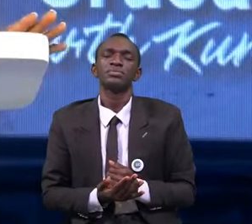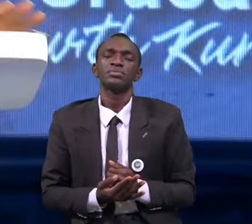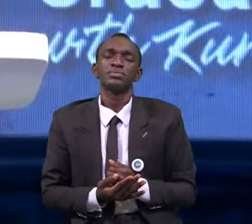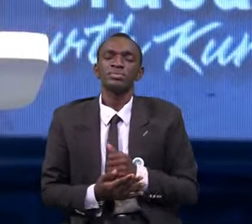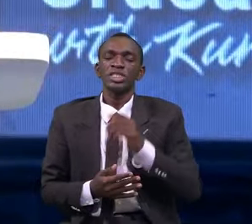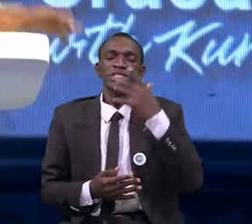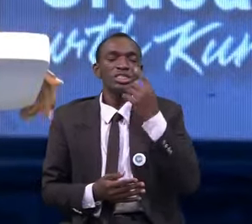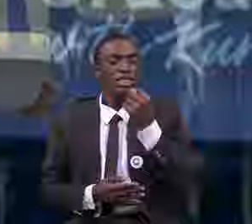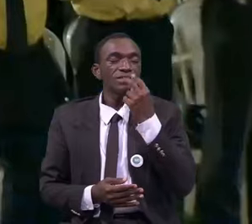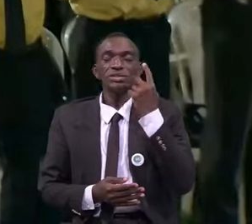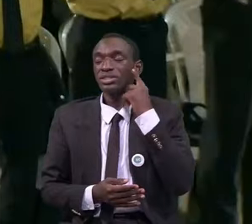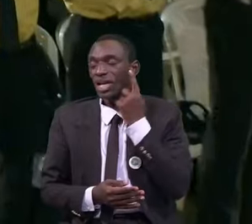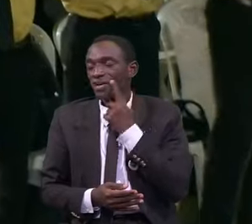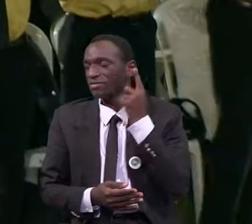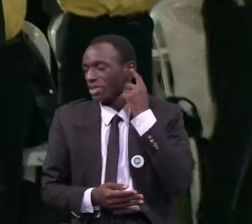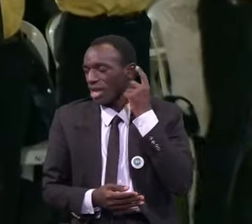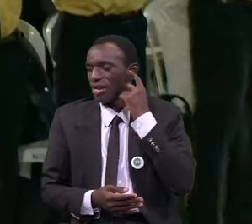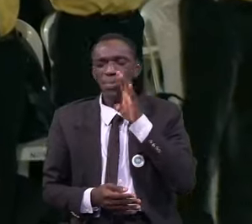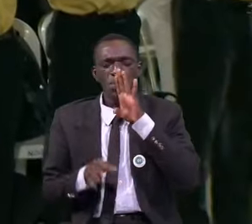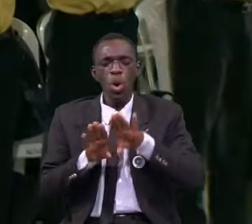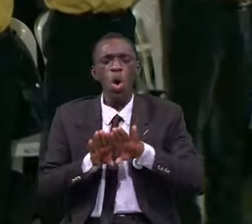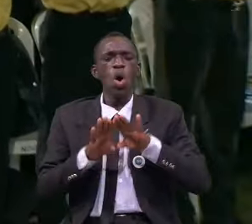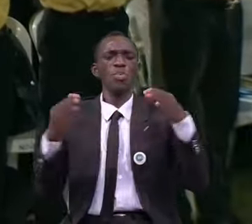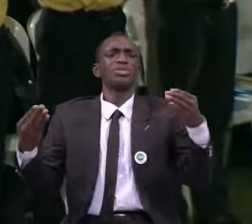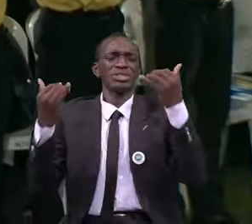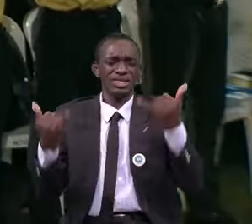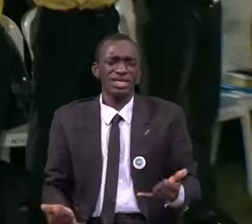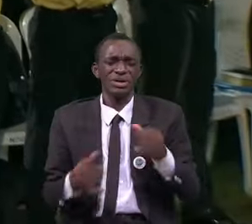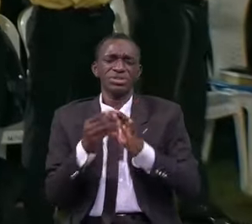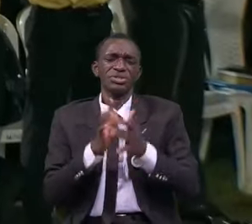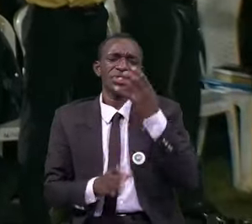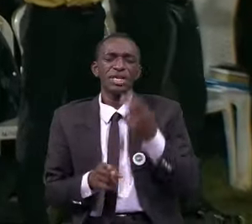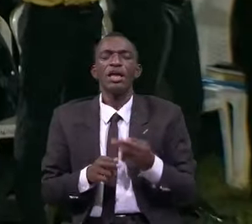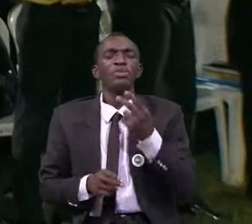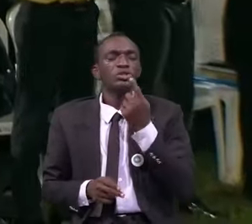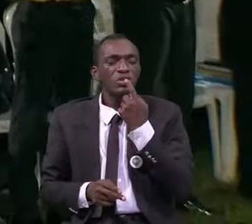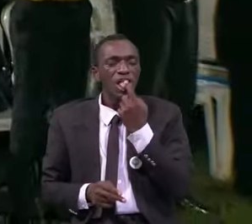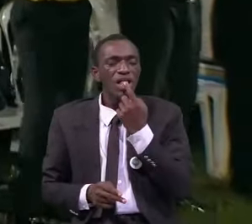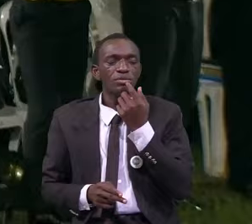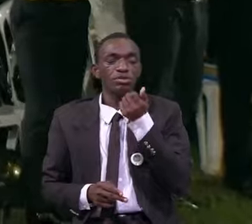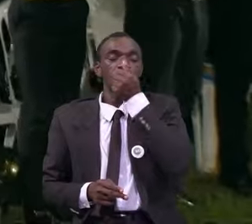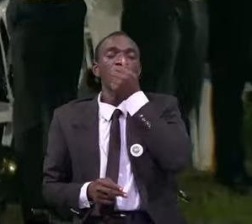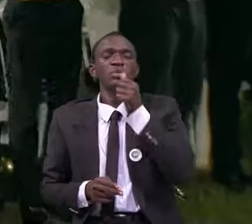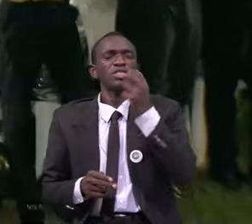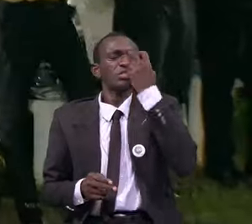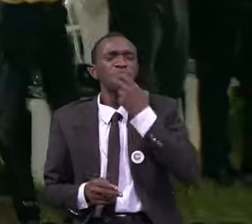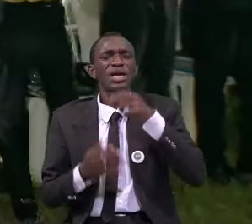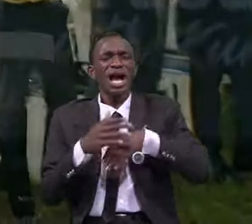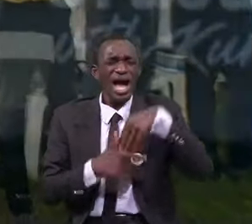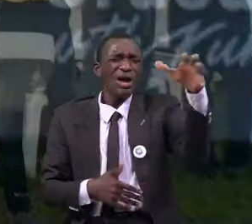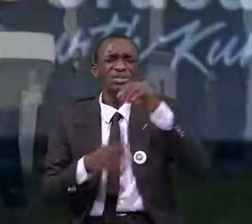Deaf ears be opened right now. Dumb tongues speak out in Jesus' name.